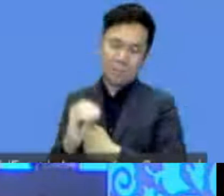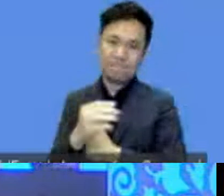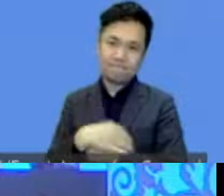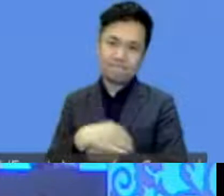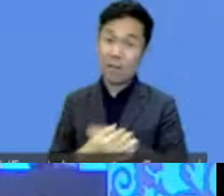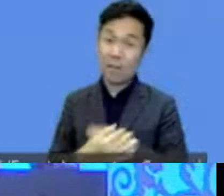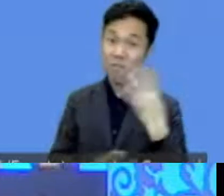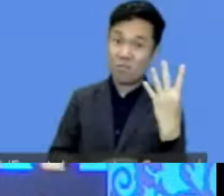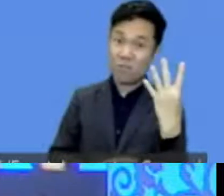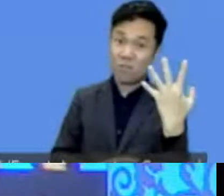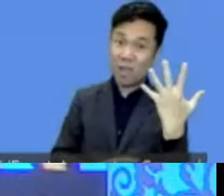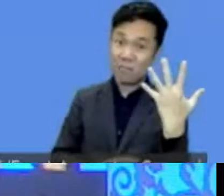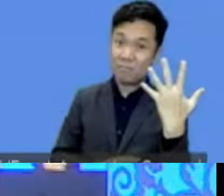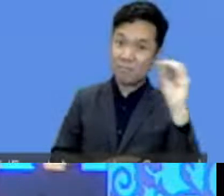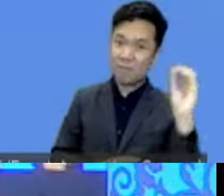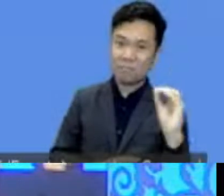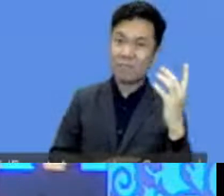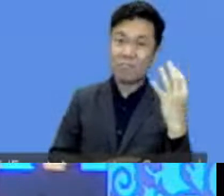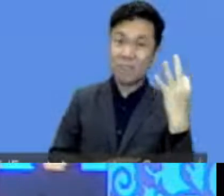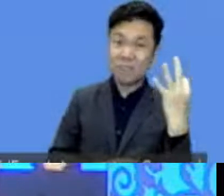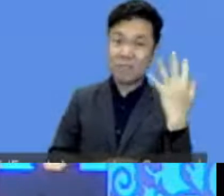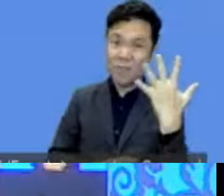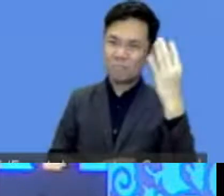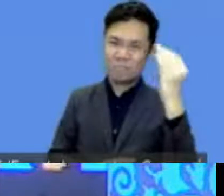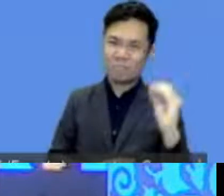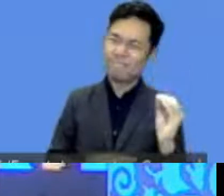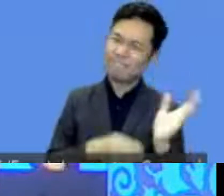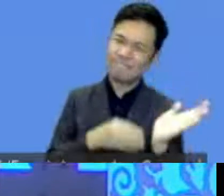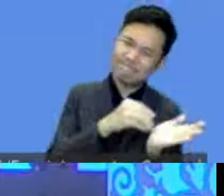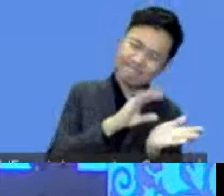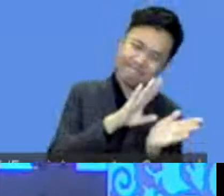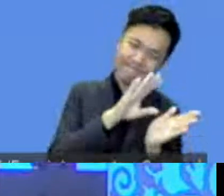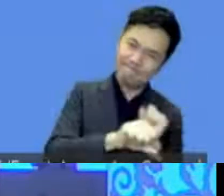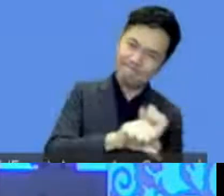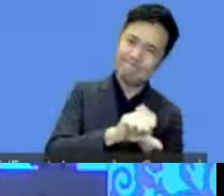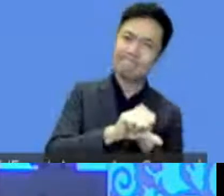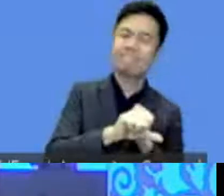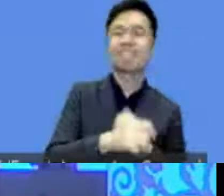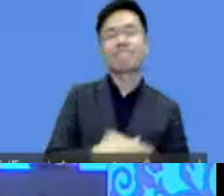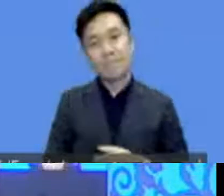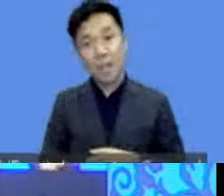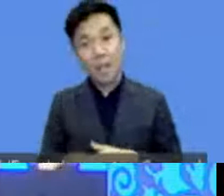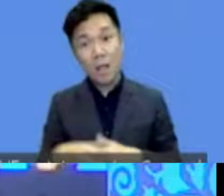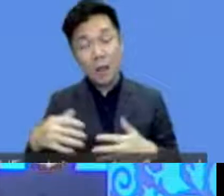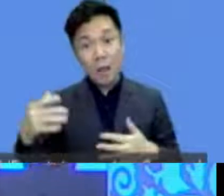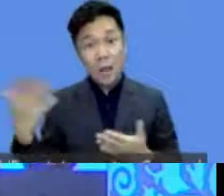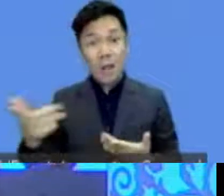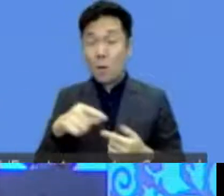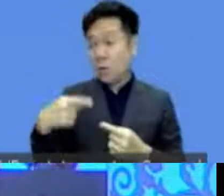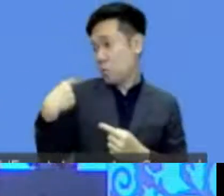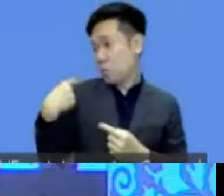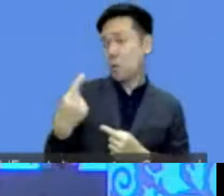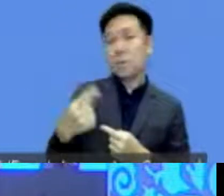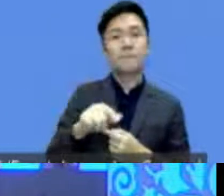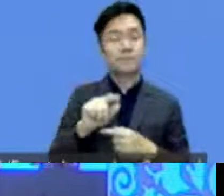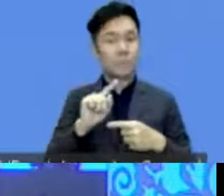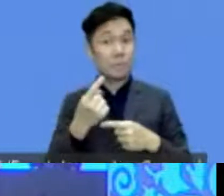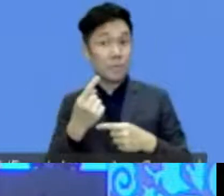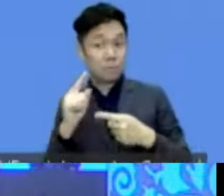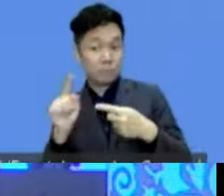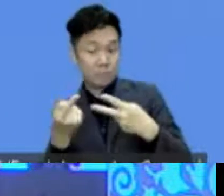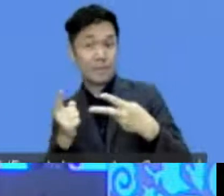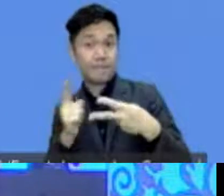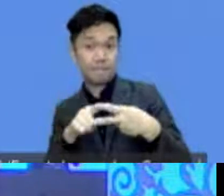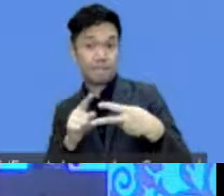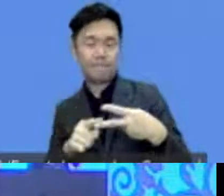so we circulated a survey to our students, secondary students in term 2, to see how